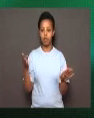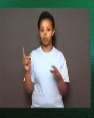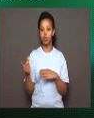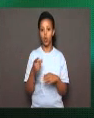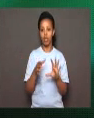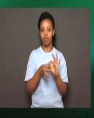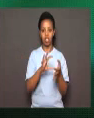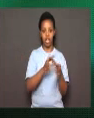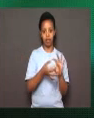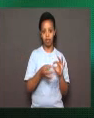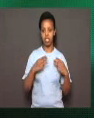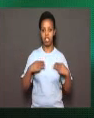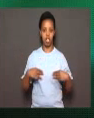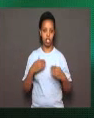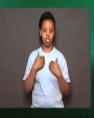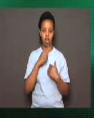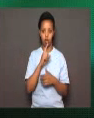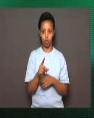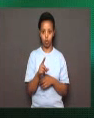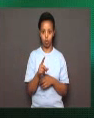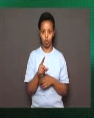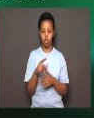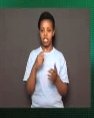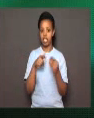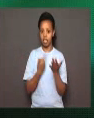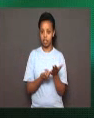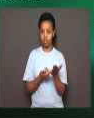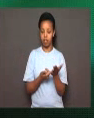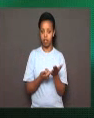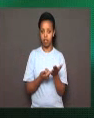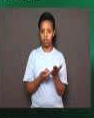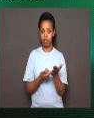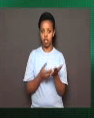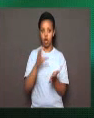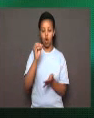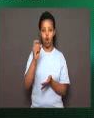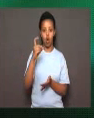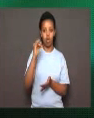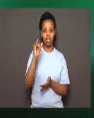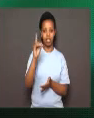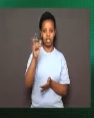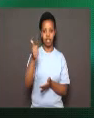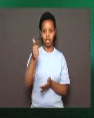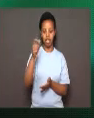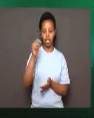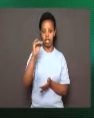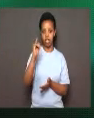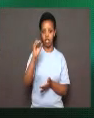structure, so they are not susceptible to oxidation-reduction